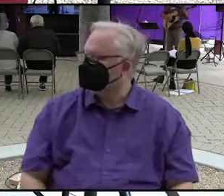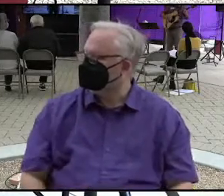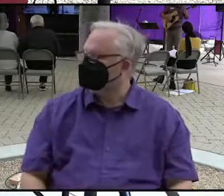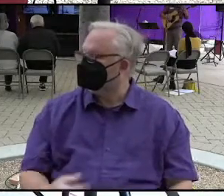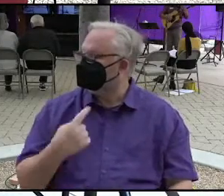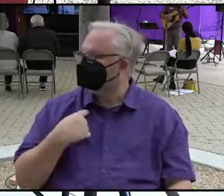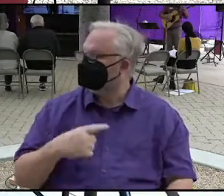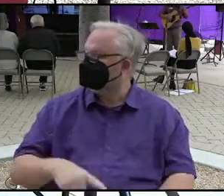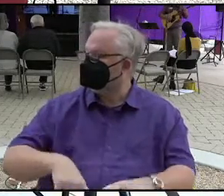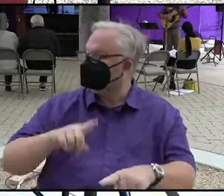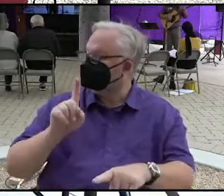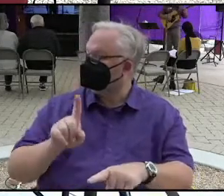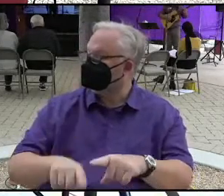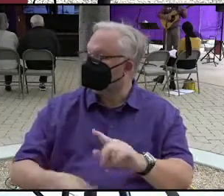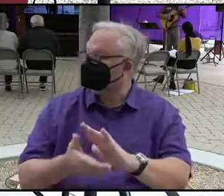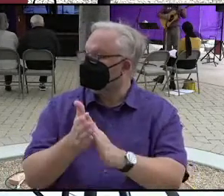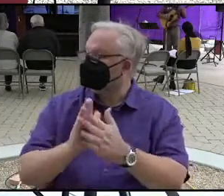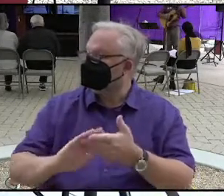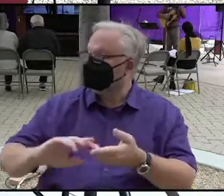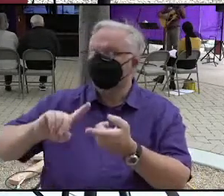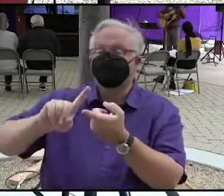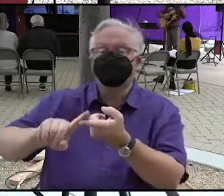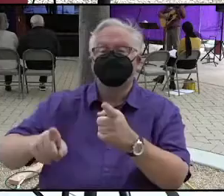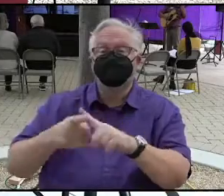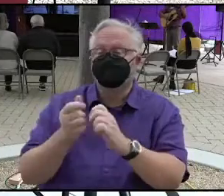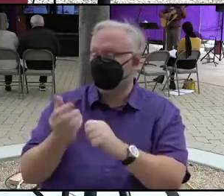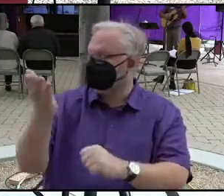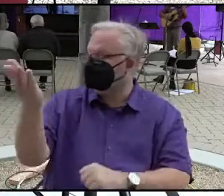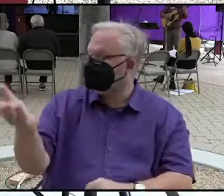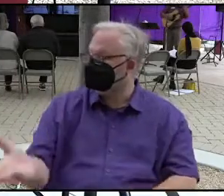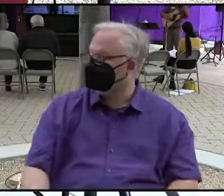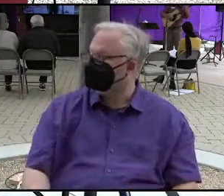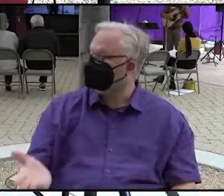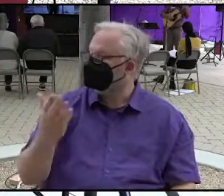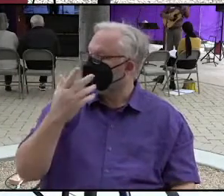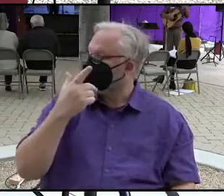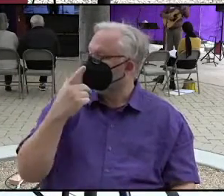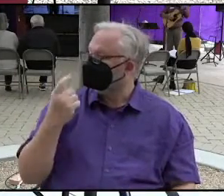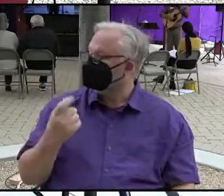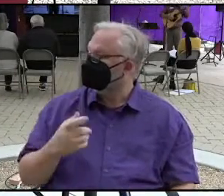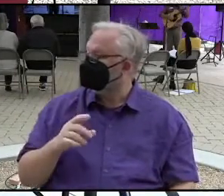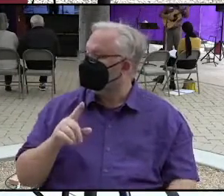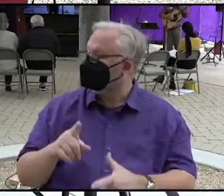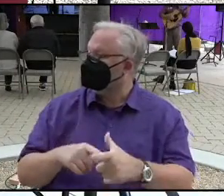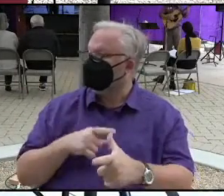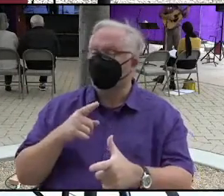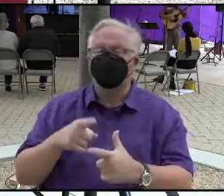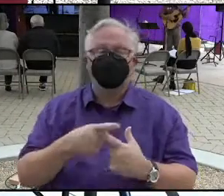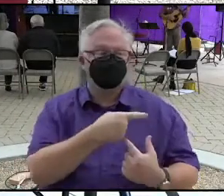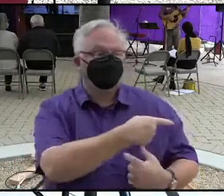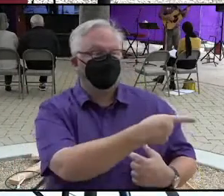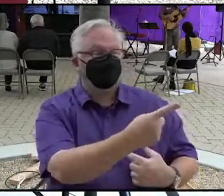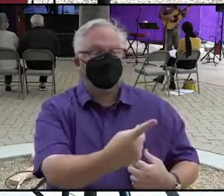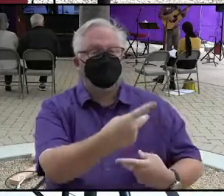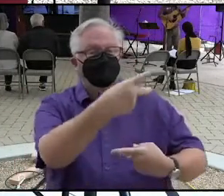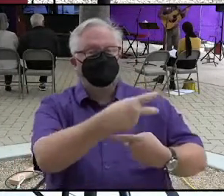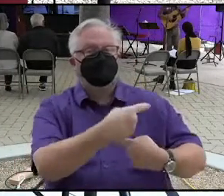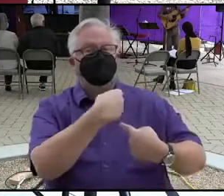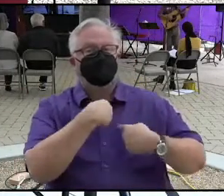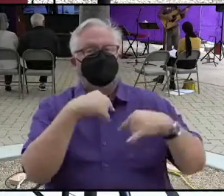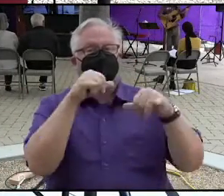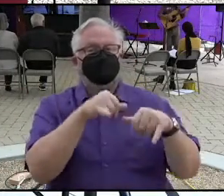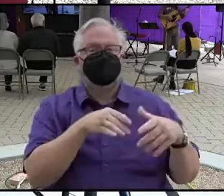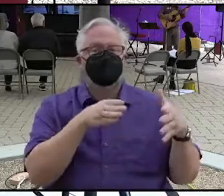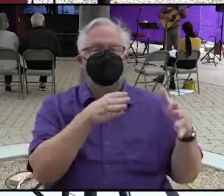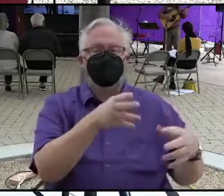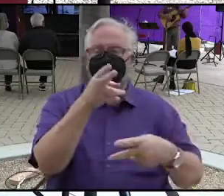I couldn't be friends with Diane, 'cause then they would treat me like her.